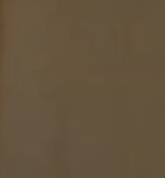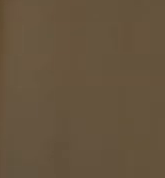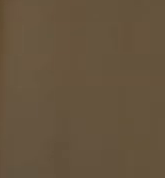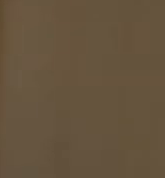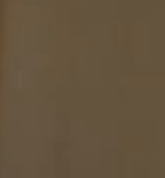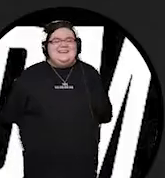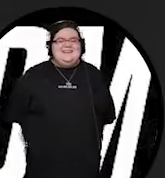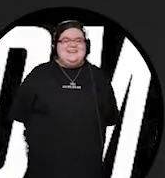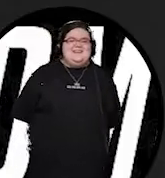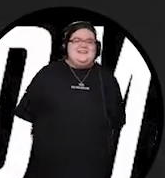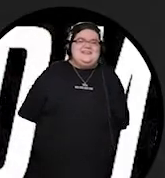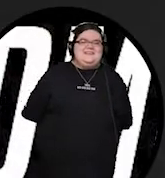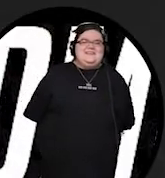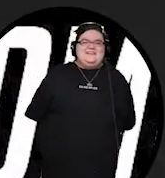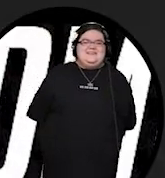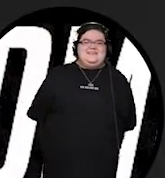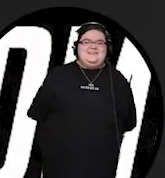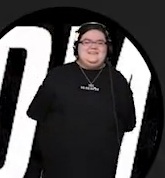Yeah, it's not, but it looks like fun. Impressive.